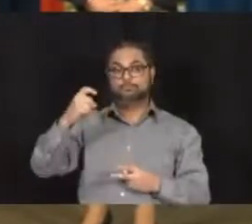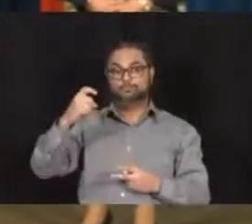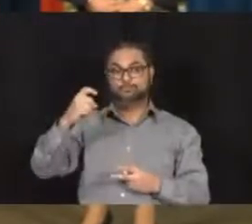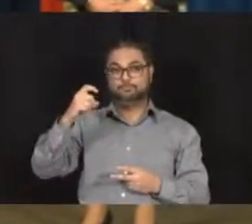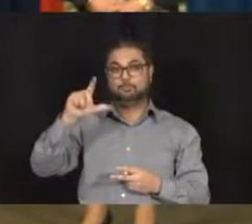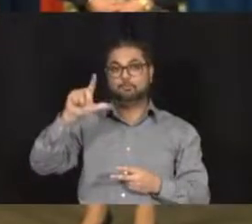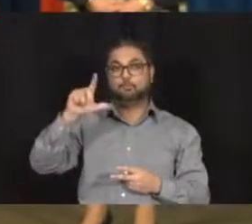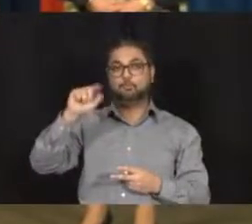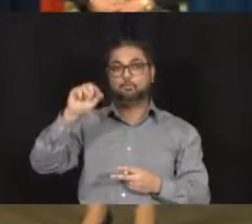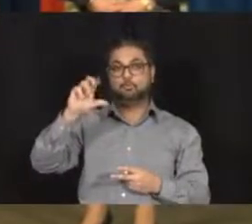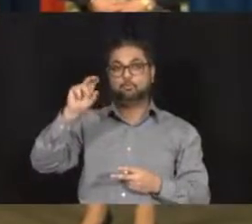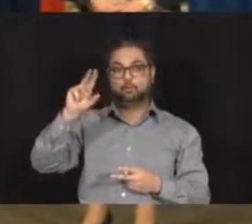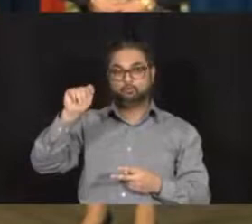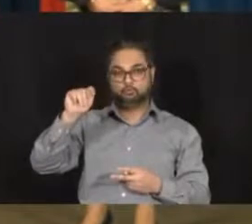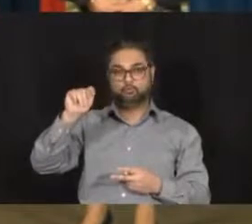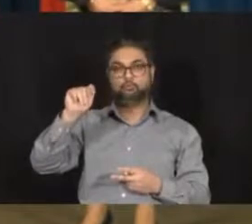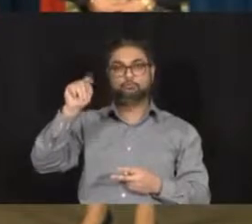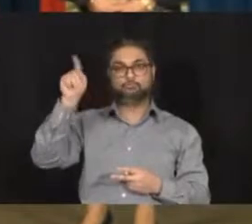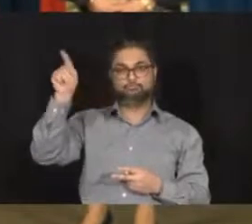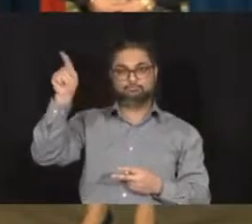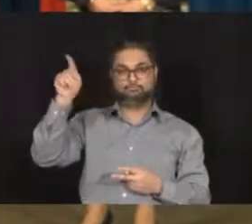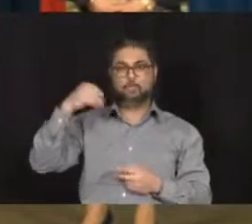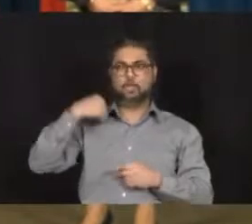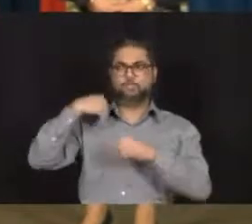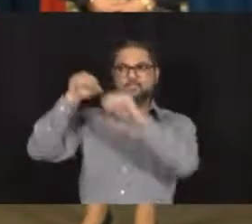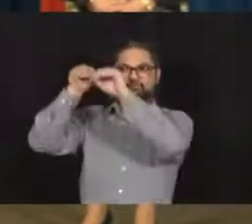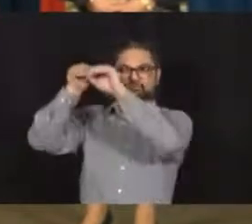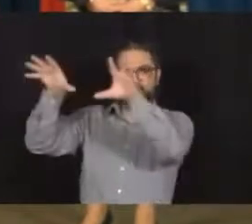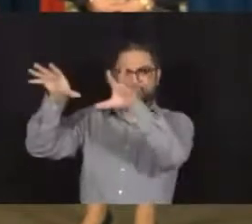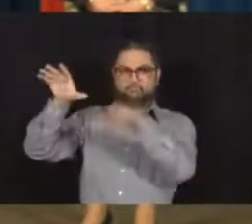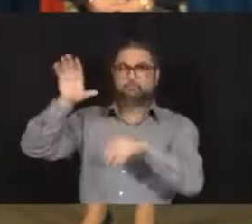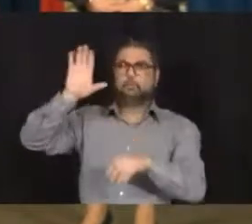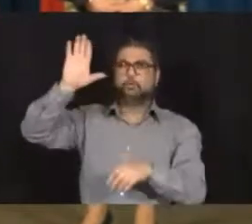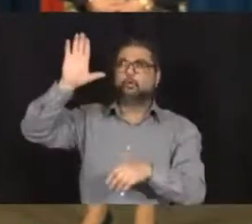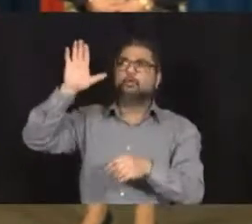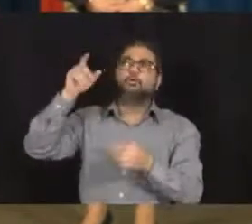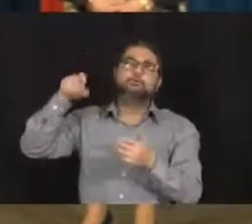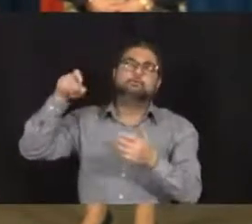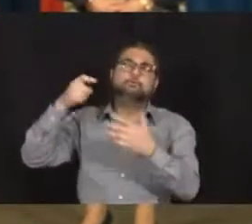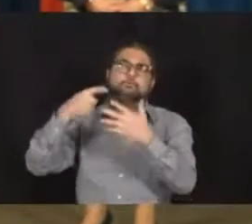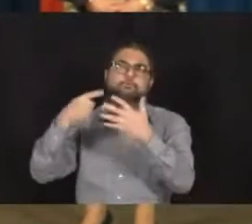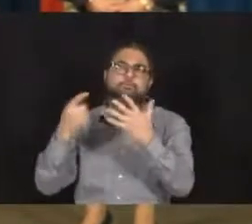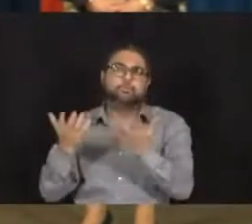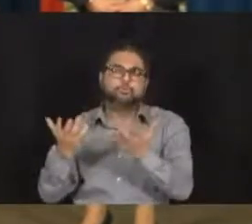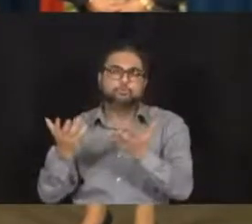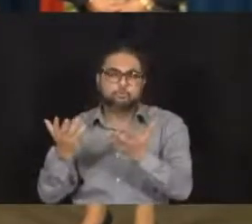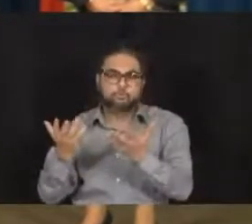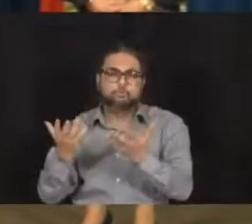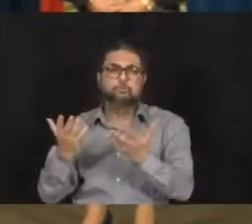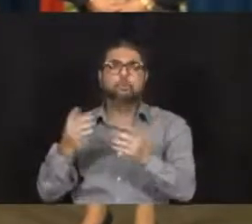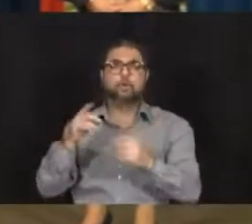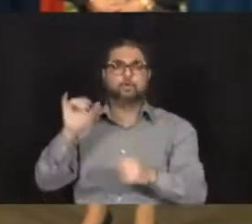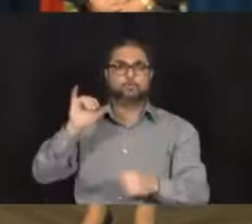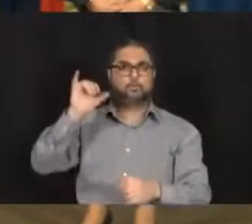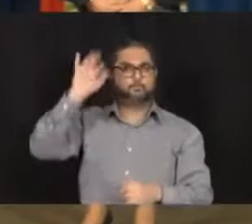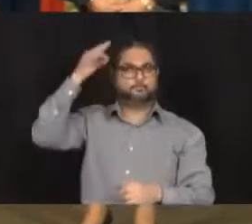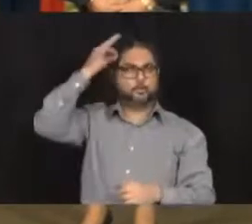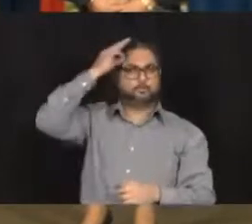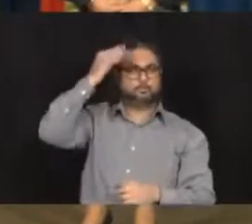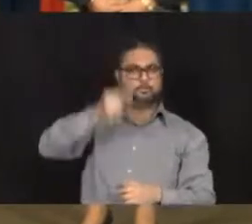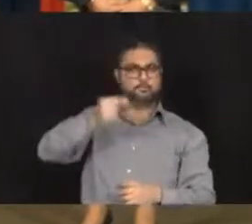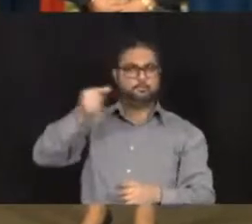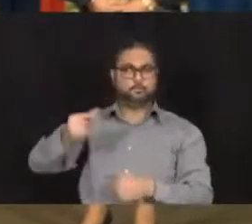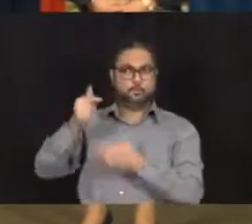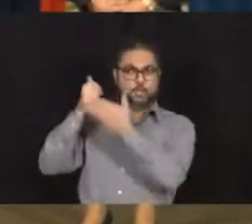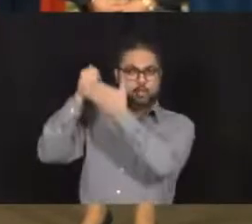they need. We also need, it falls under a federal jurisdiction, we need support from the federal government on